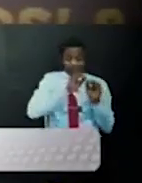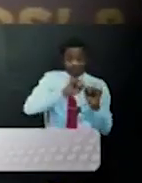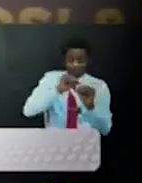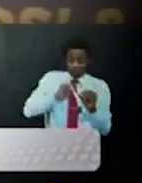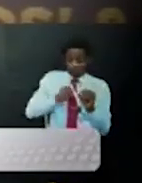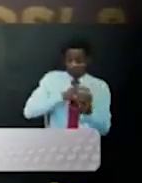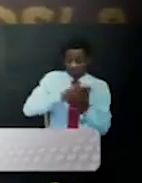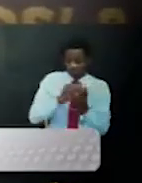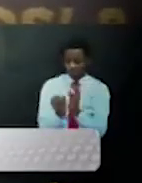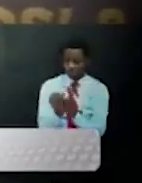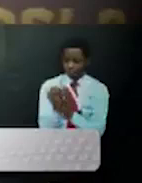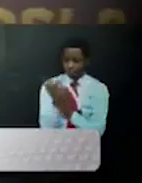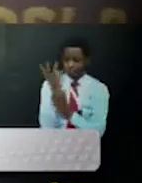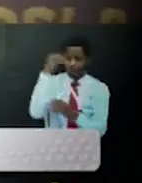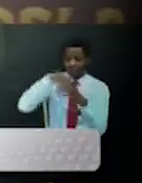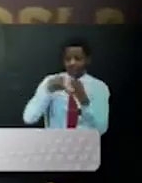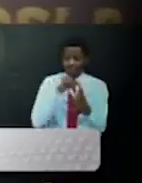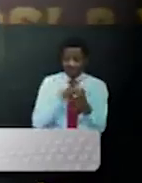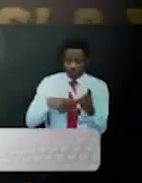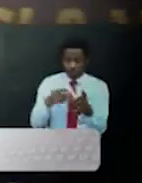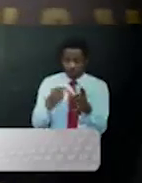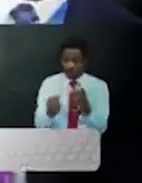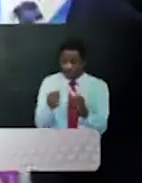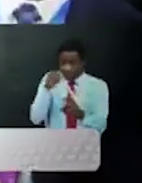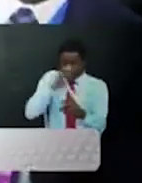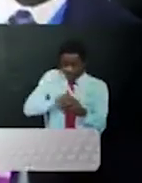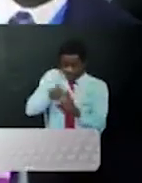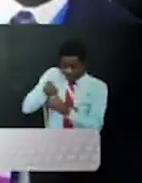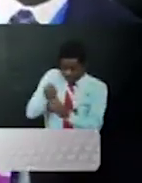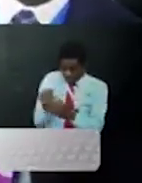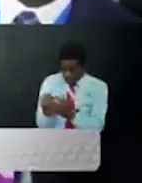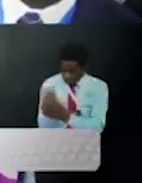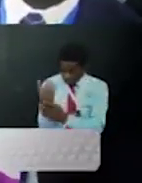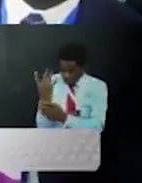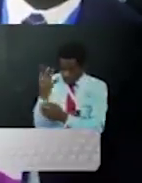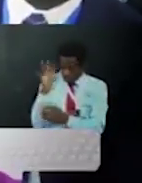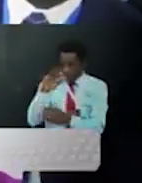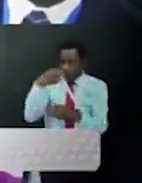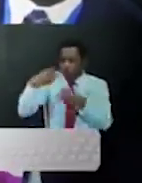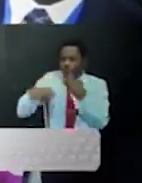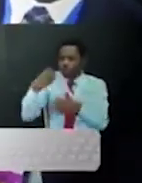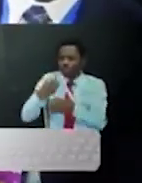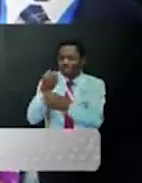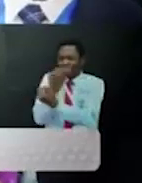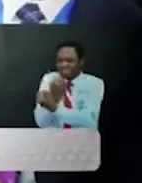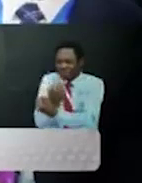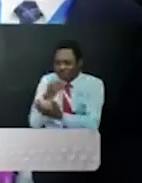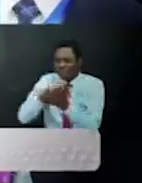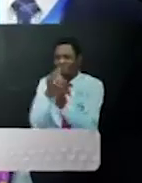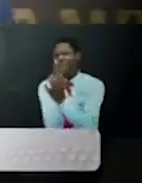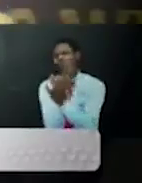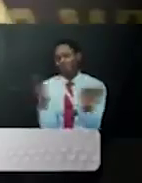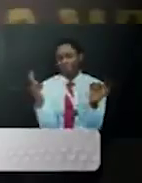Lord, if there's any yoke, the yoke will be broken. The yoke will be broken so they can even break other people's